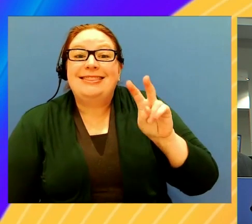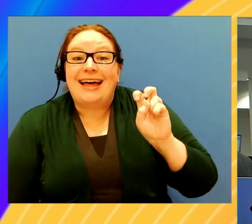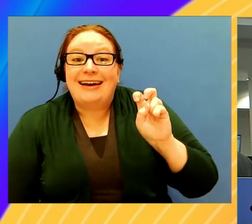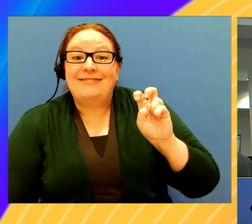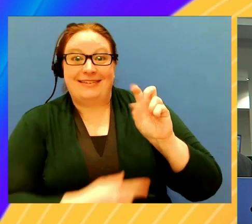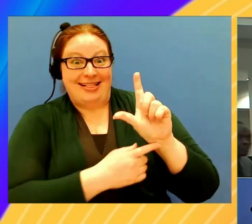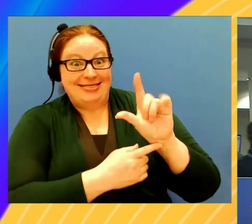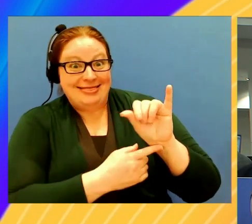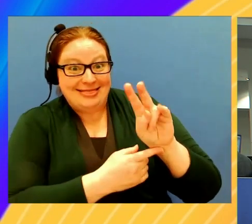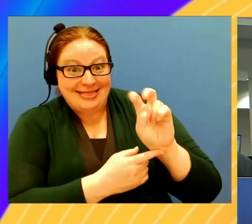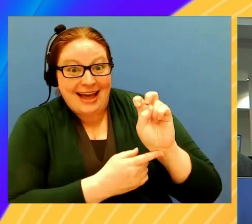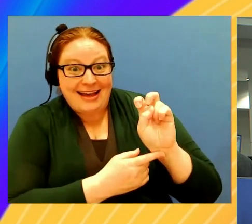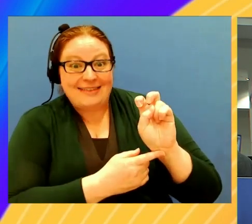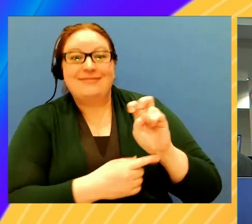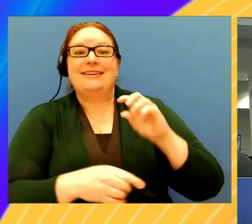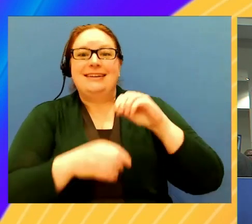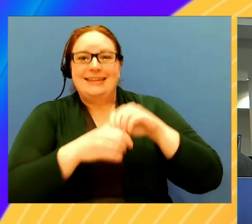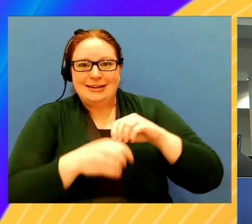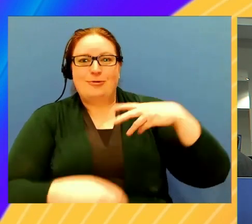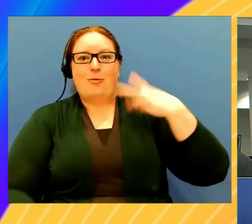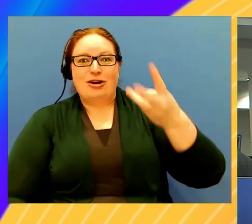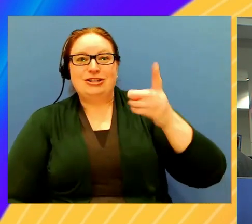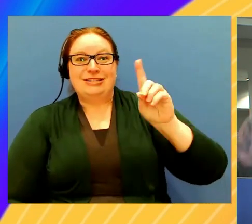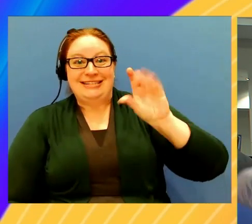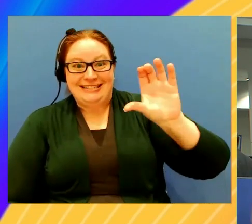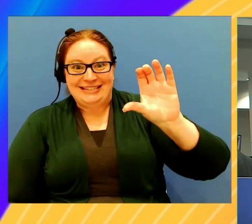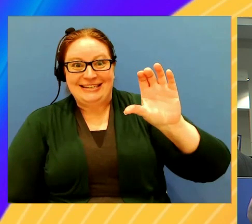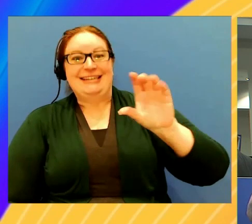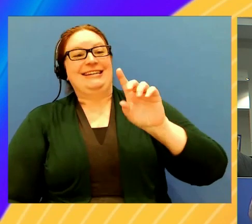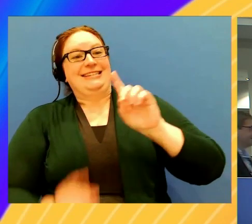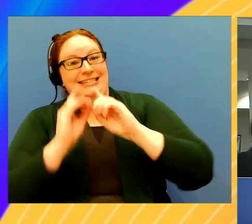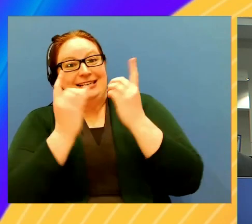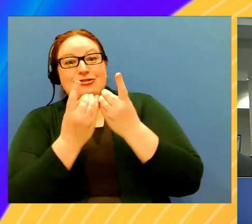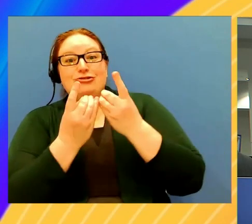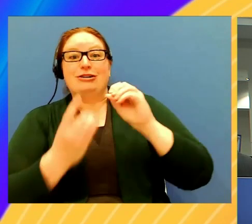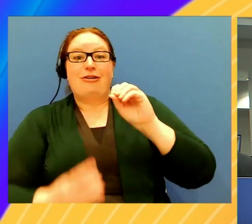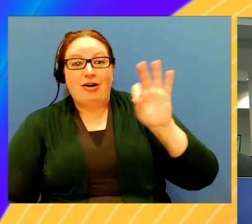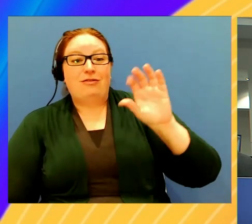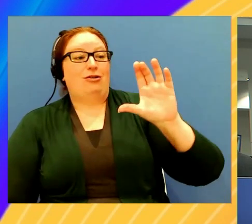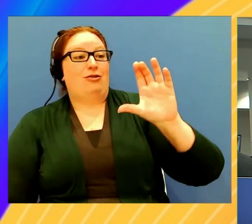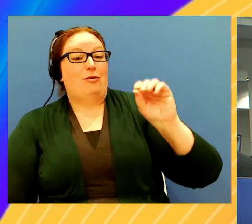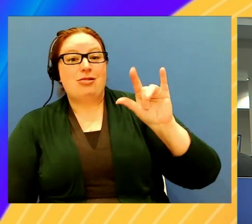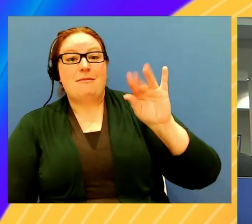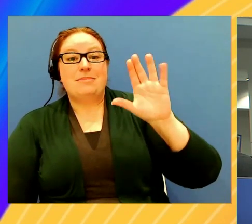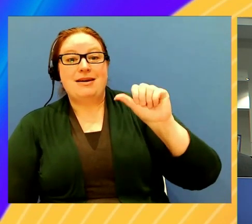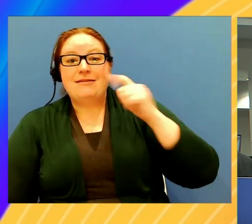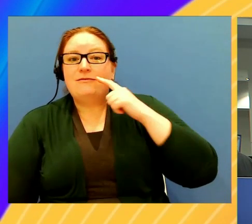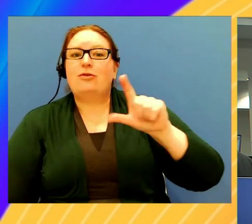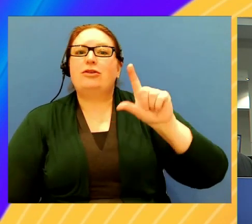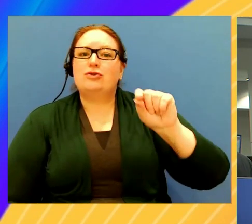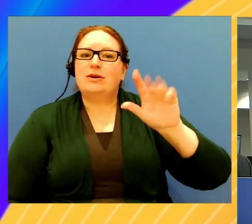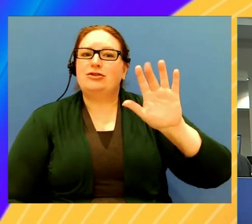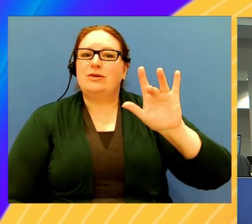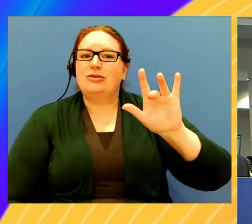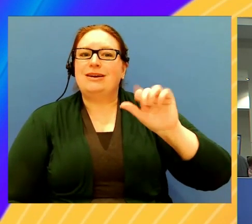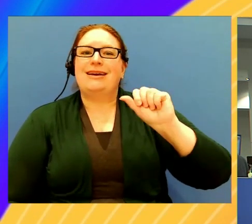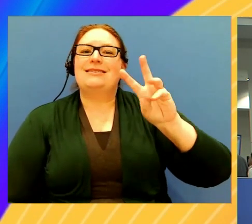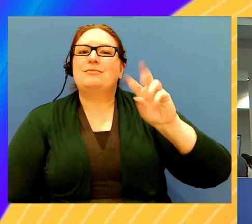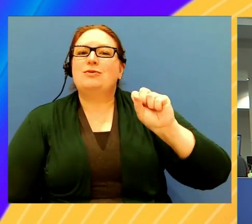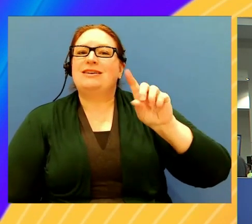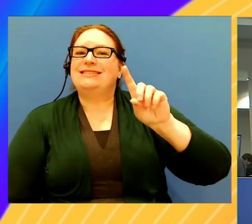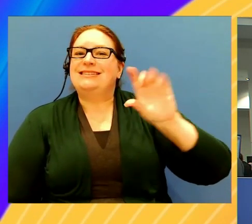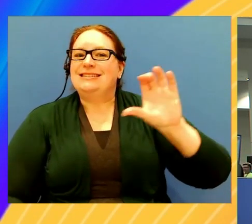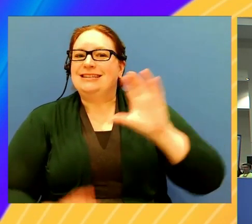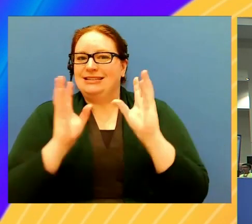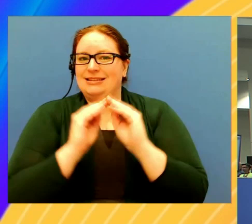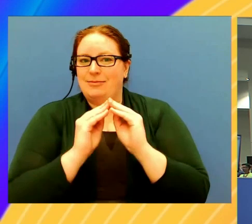mean live in Washington, D.C., District of Columbia, for the 2023 AWS DC Summit. This is day